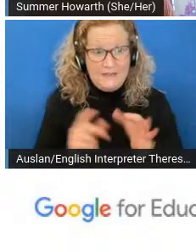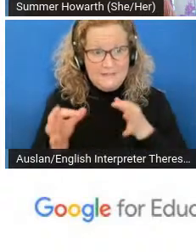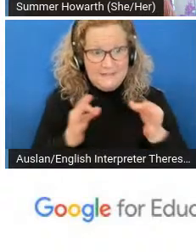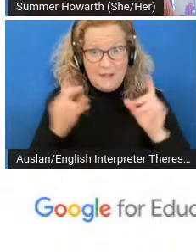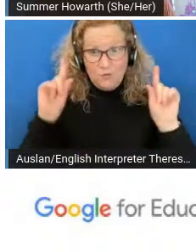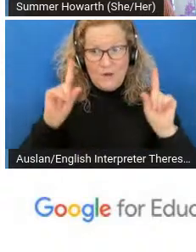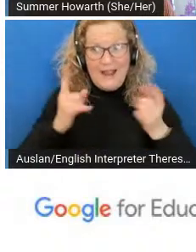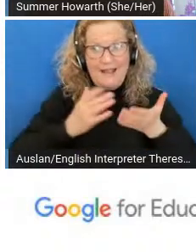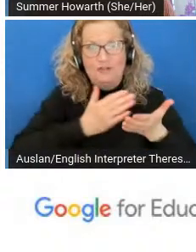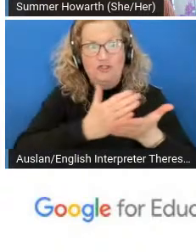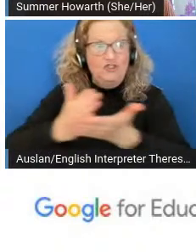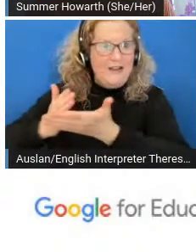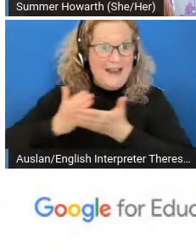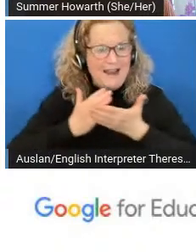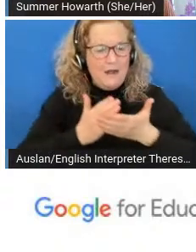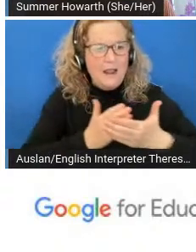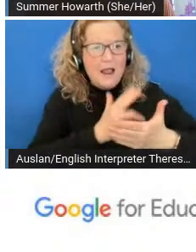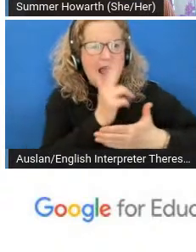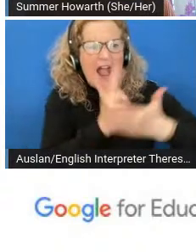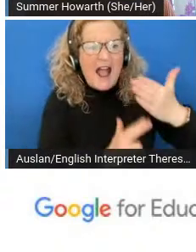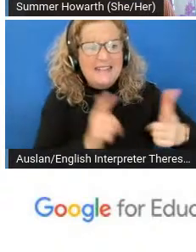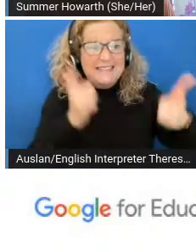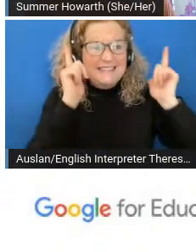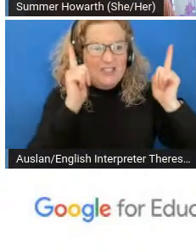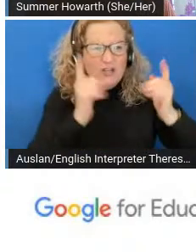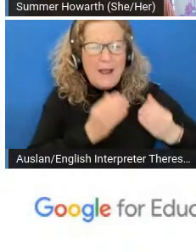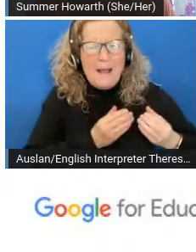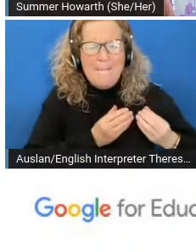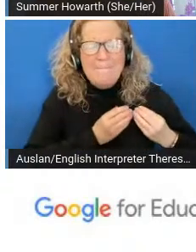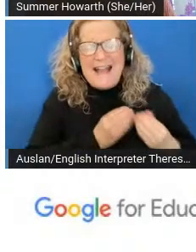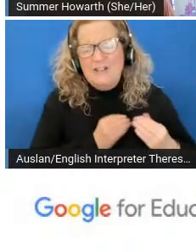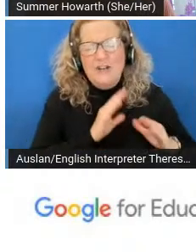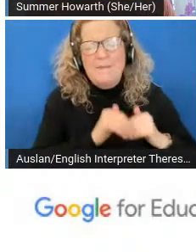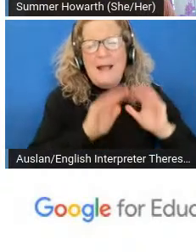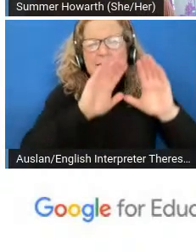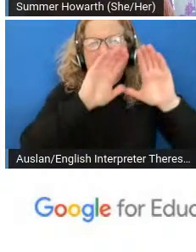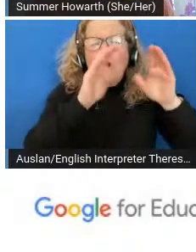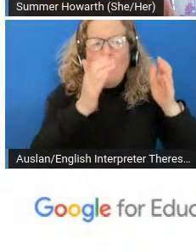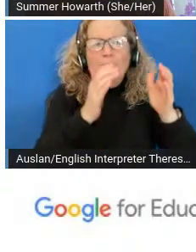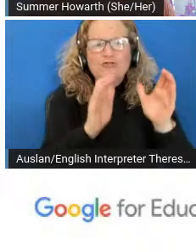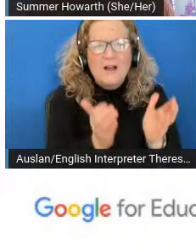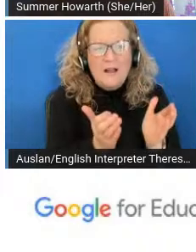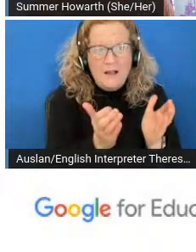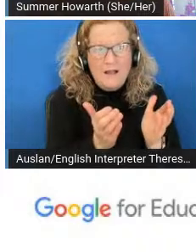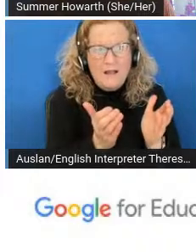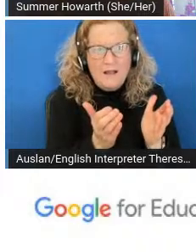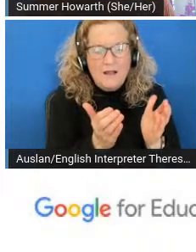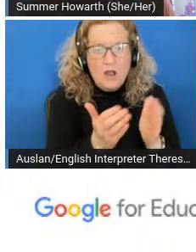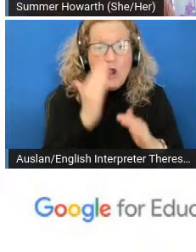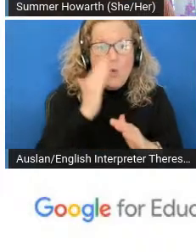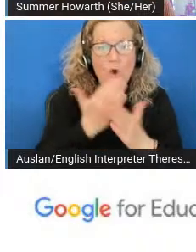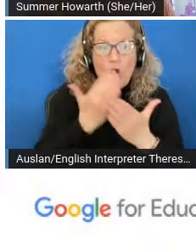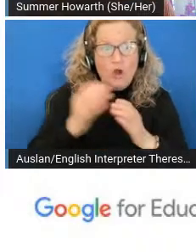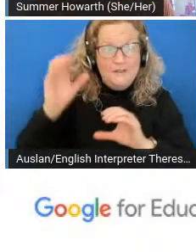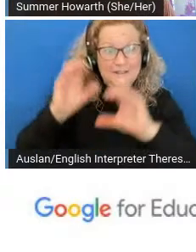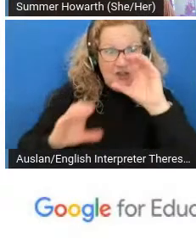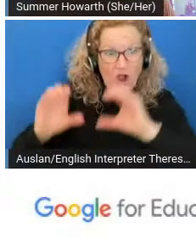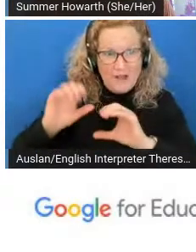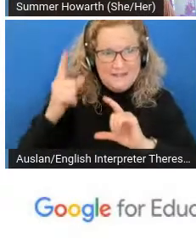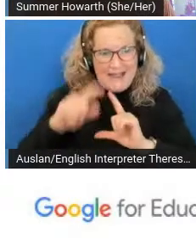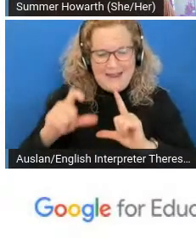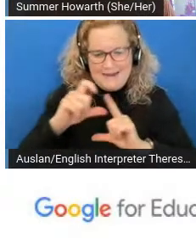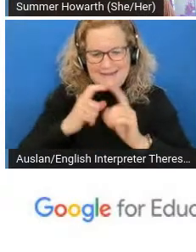was an art teacher who is passionate about sculpture, is working on science and data